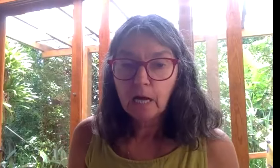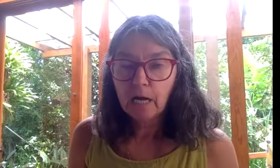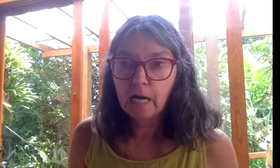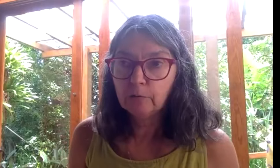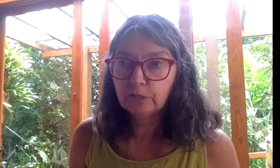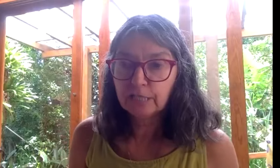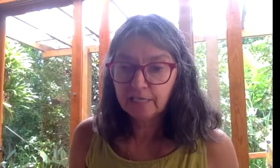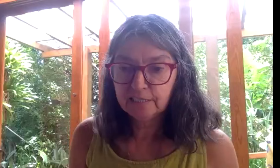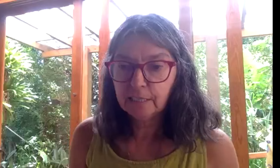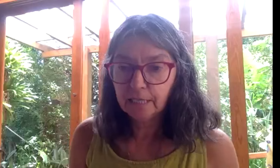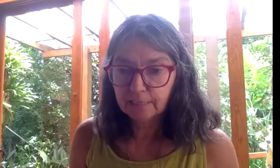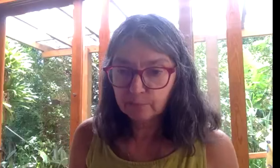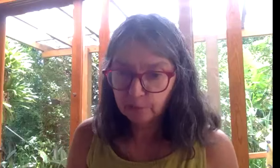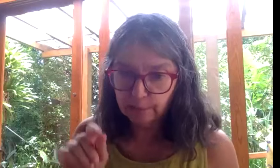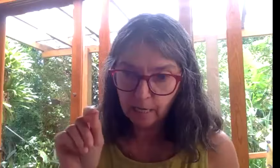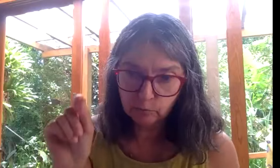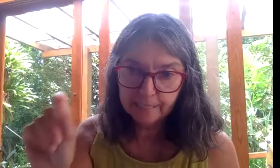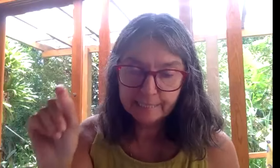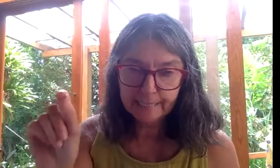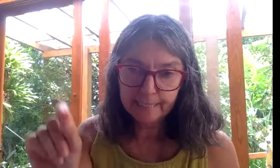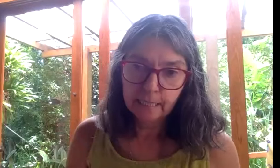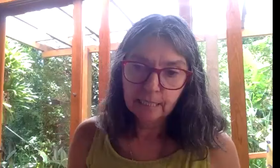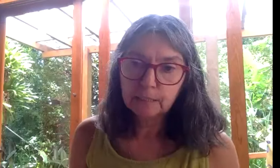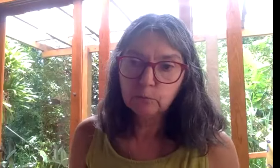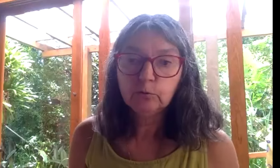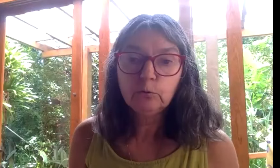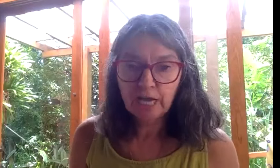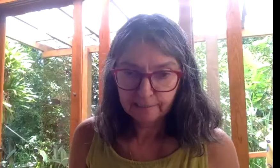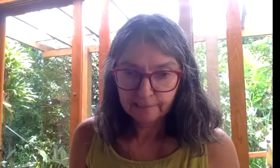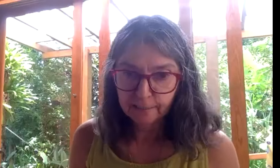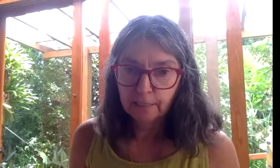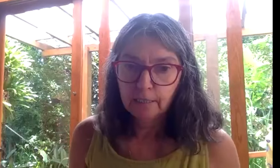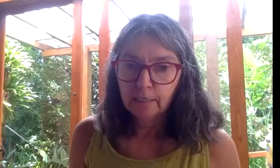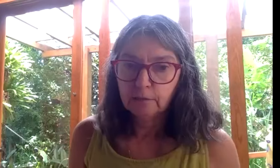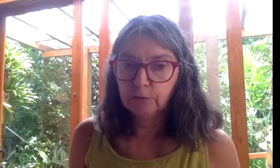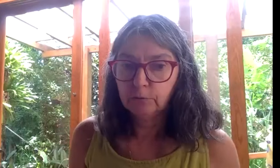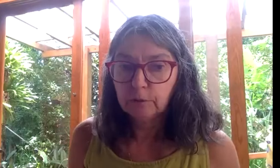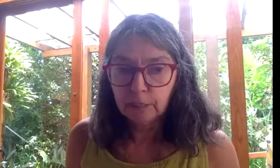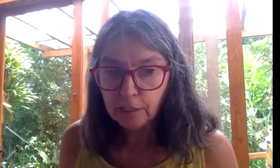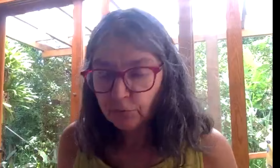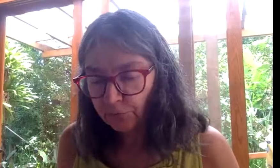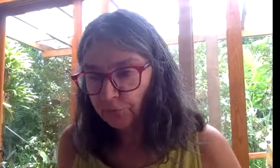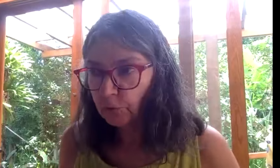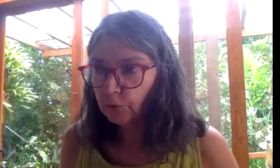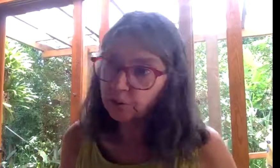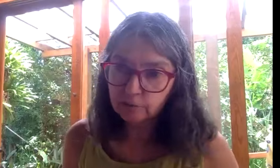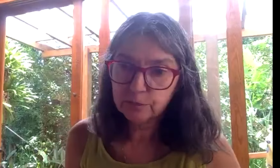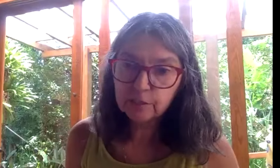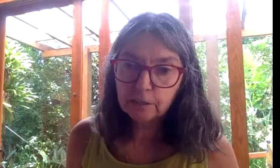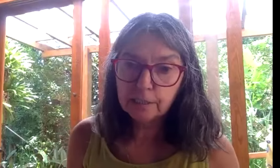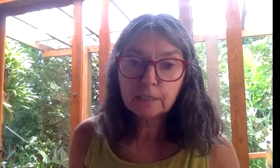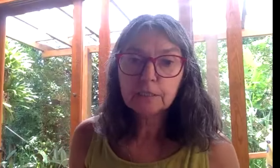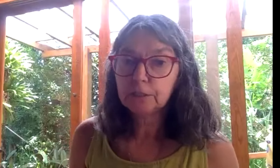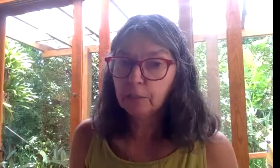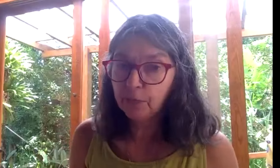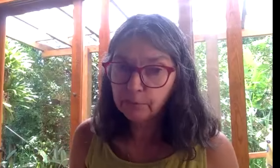ler os slides em inglês, mas há um link no chat. So if you could not read